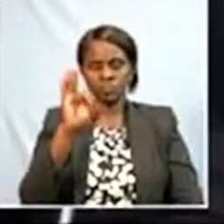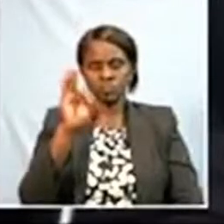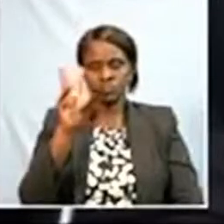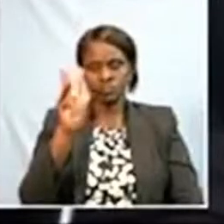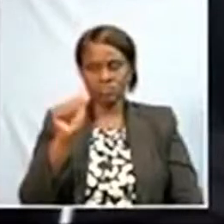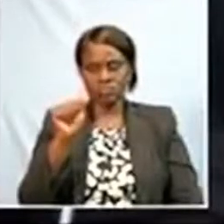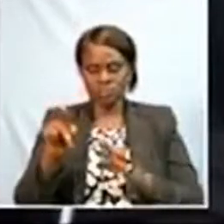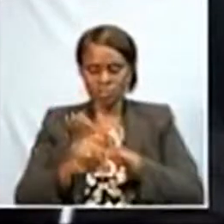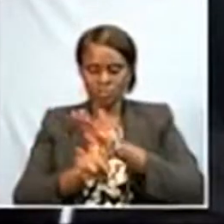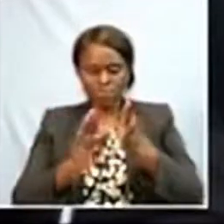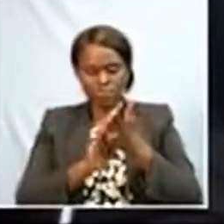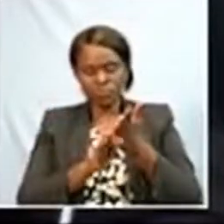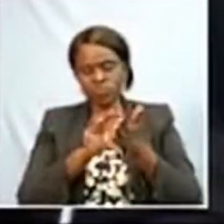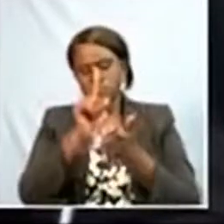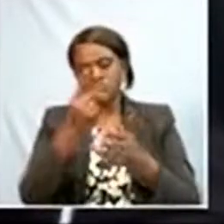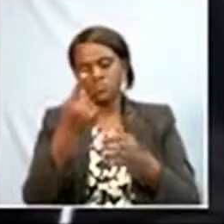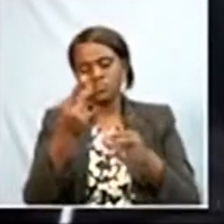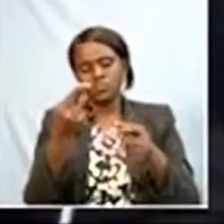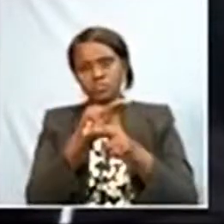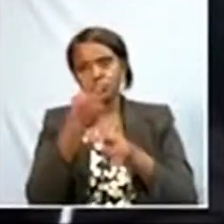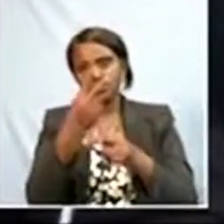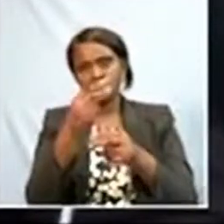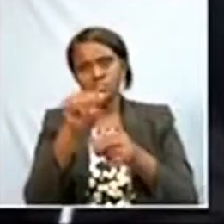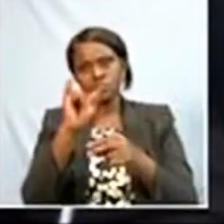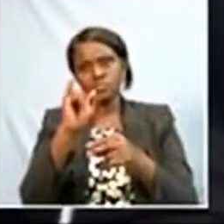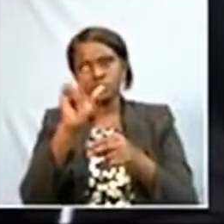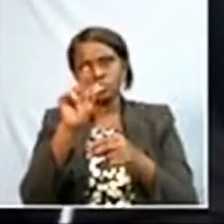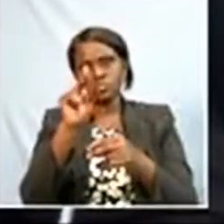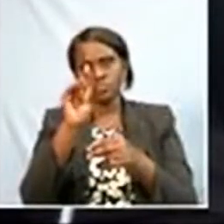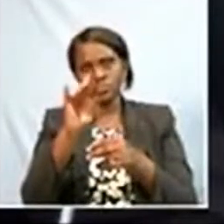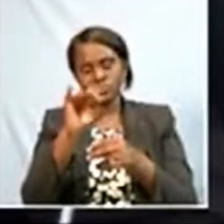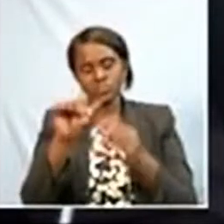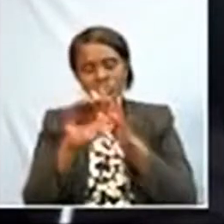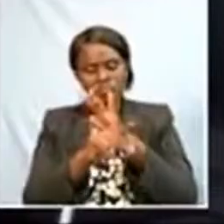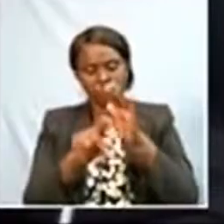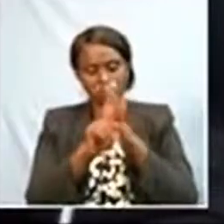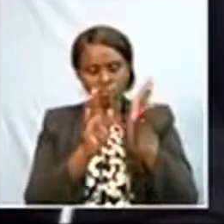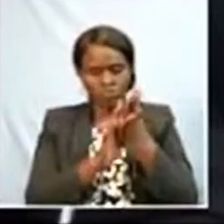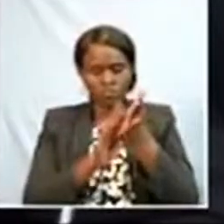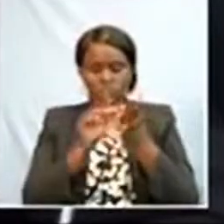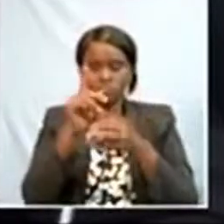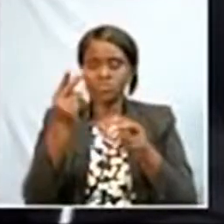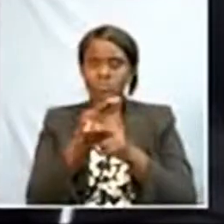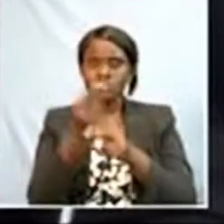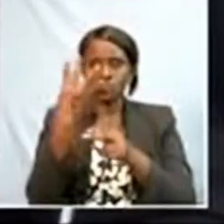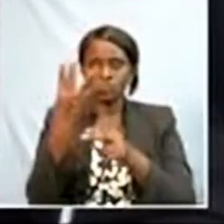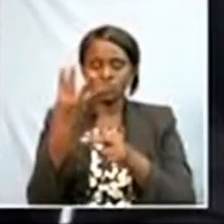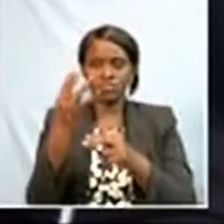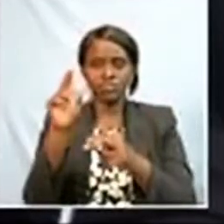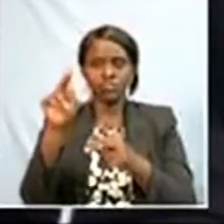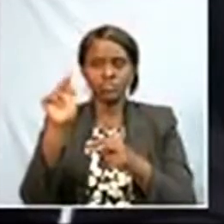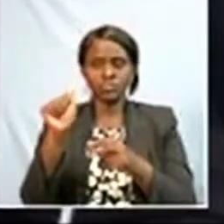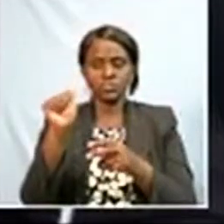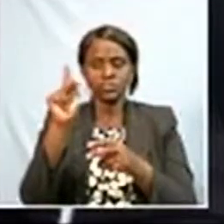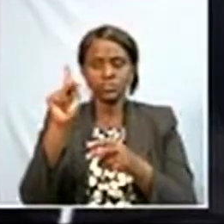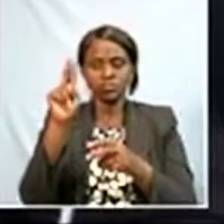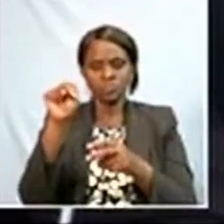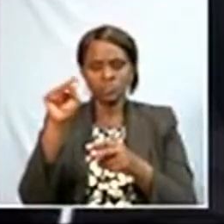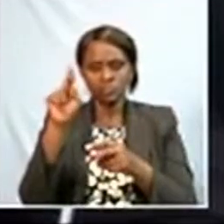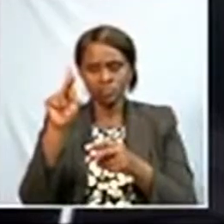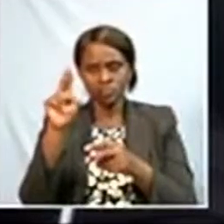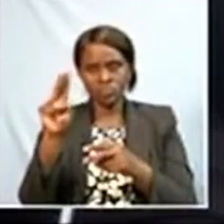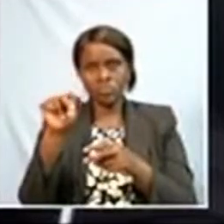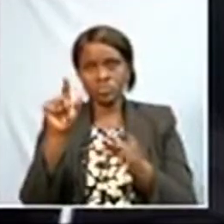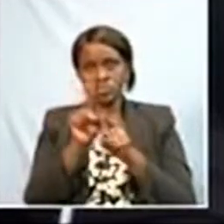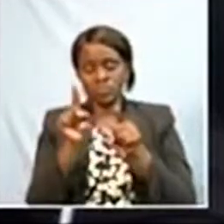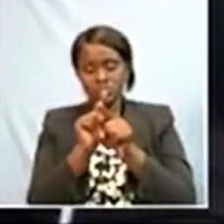Primary School, 1 by 2 classroom block at Ilumi Primary School, 1 by 4 classroom block at Kakungu, 1 by 2